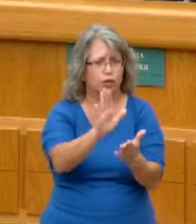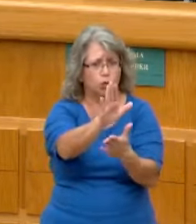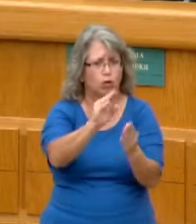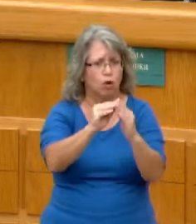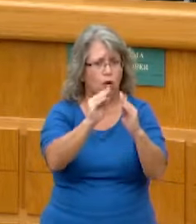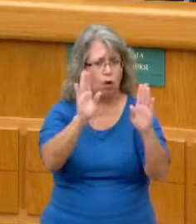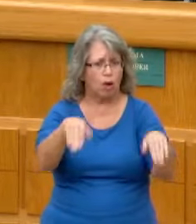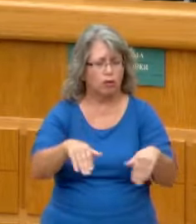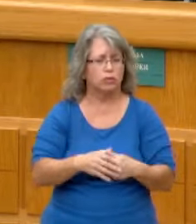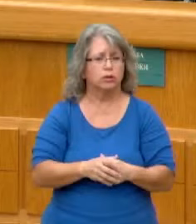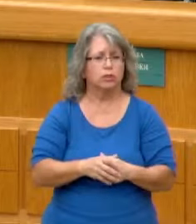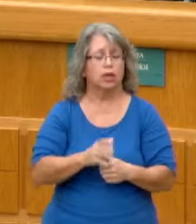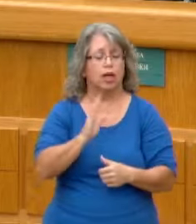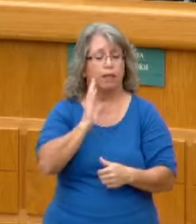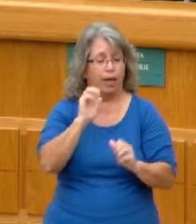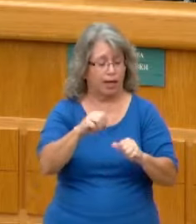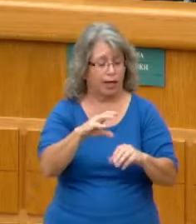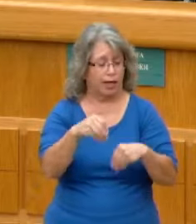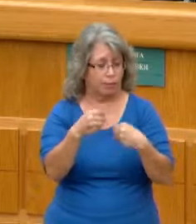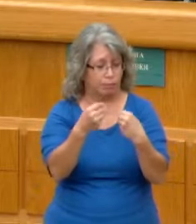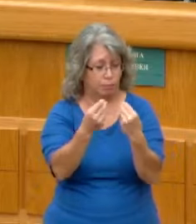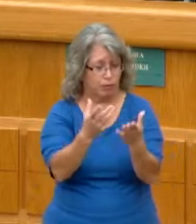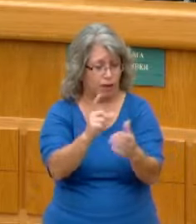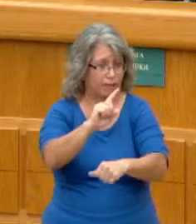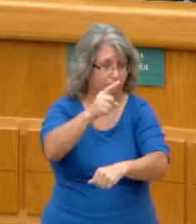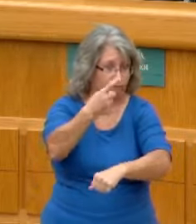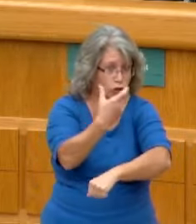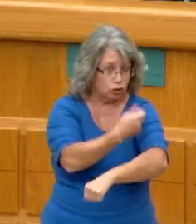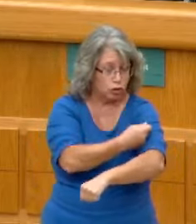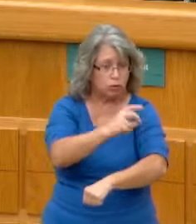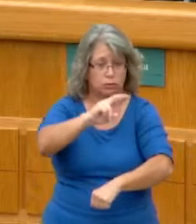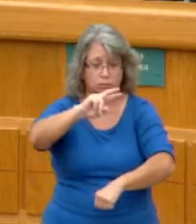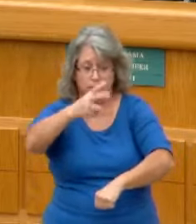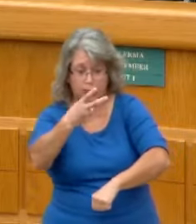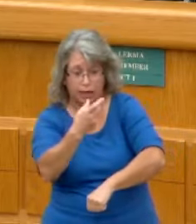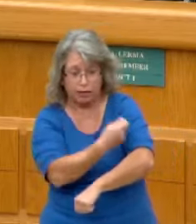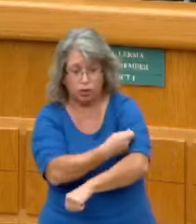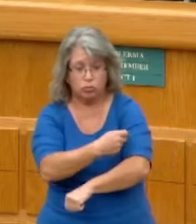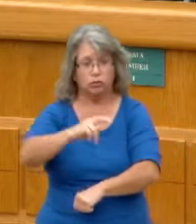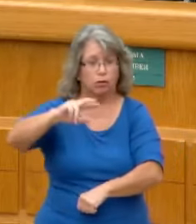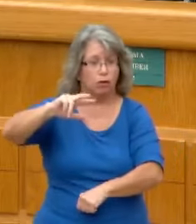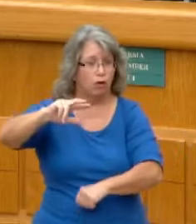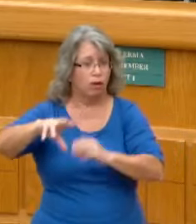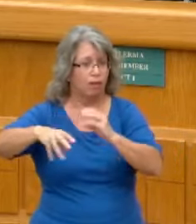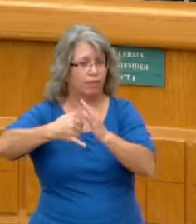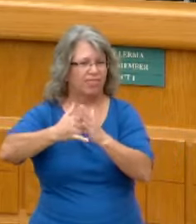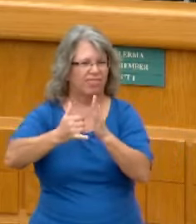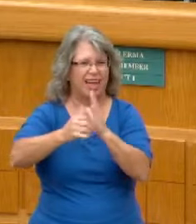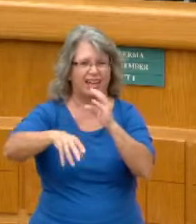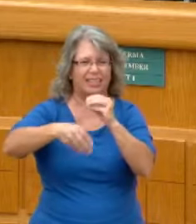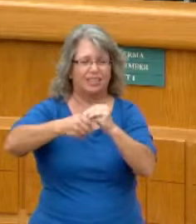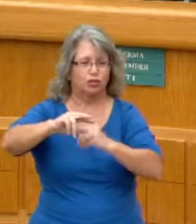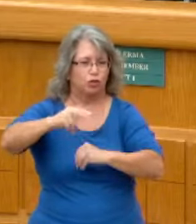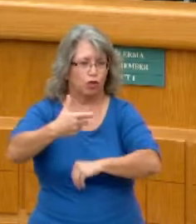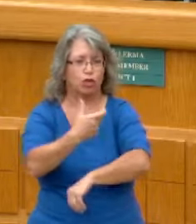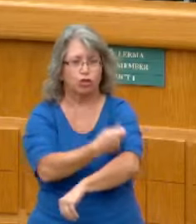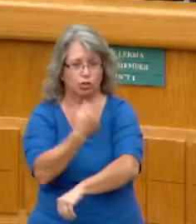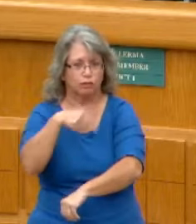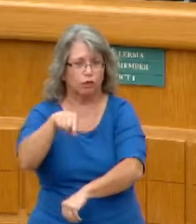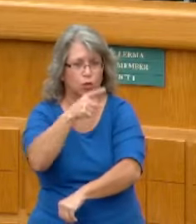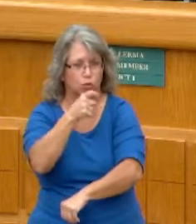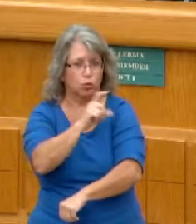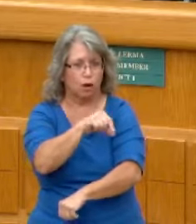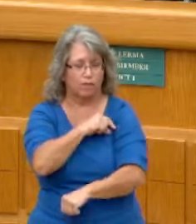They are providing first, second, and additional doses to those who need it. To date, our fire department has registered